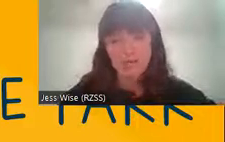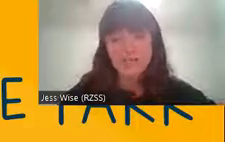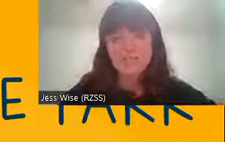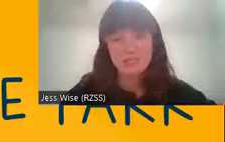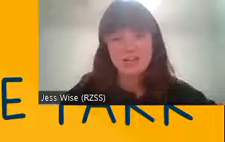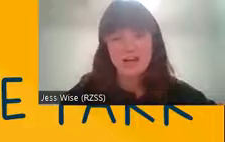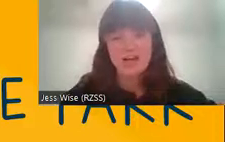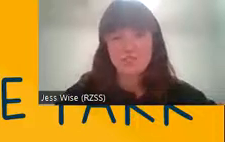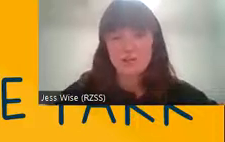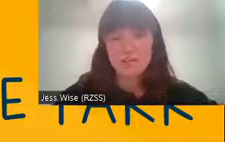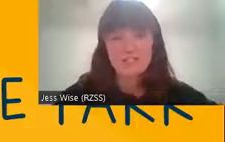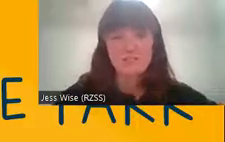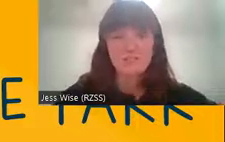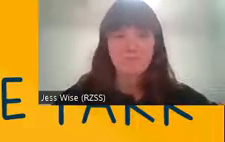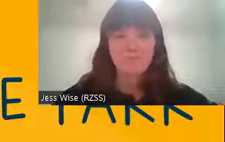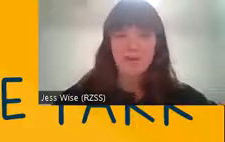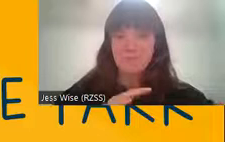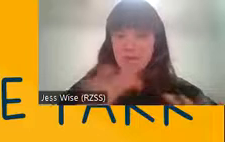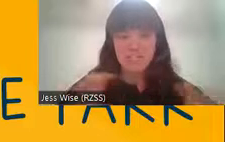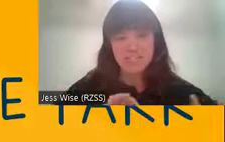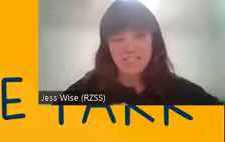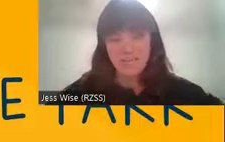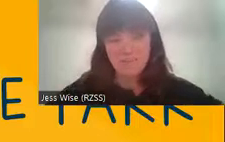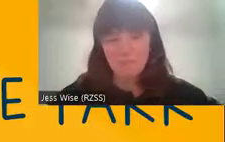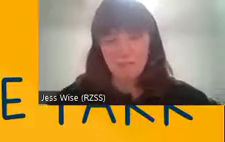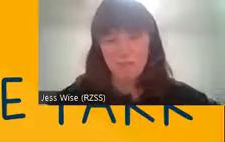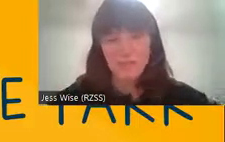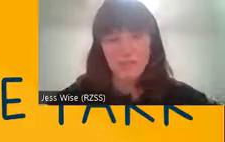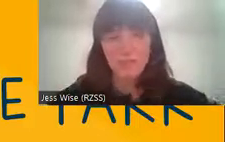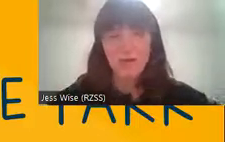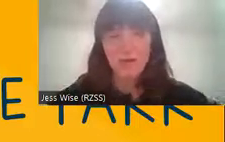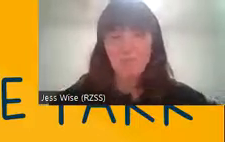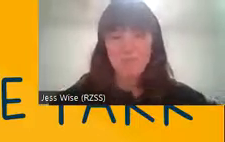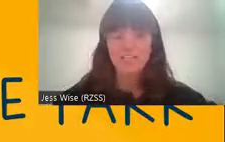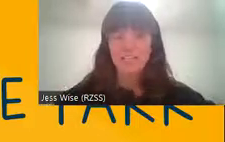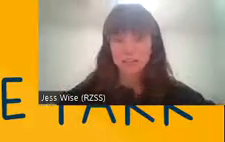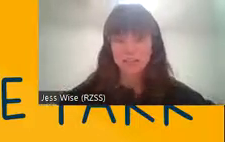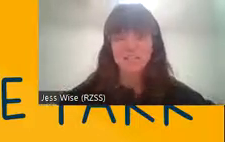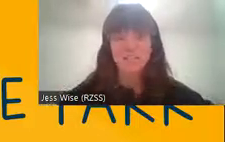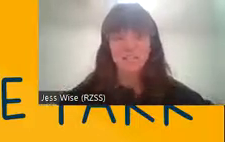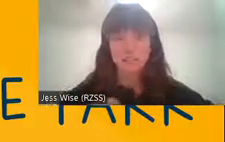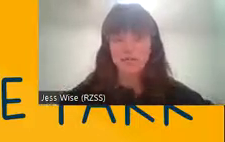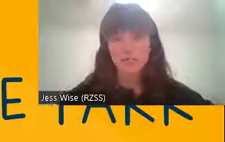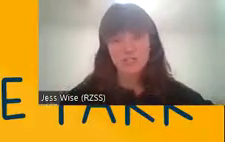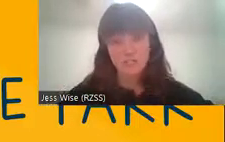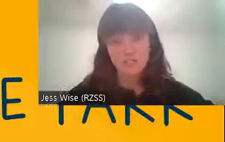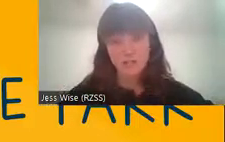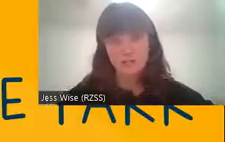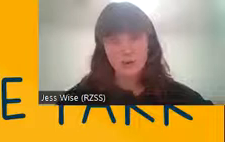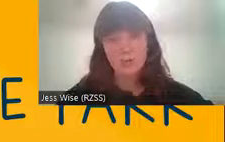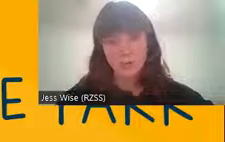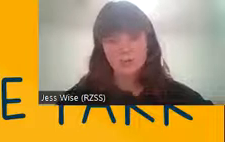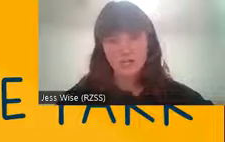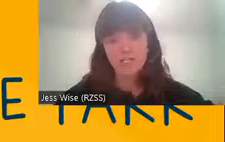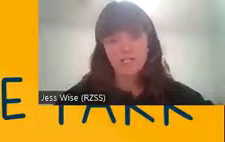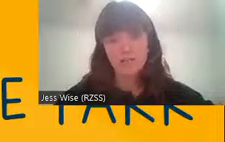well. So it's a real highlight for all of us. But as you can see there, a bit of a whirlwind tour, but hopefully you'll see that between the two sites we have